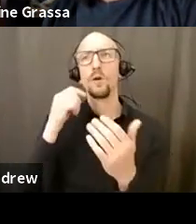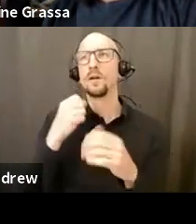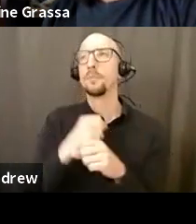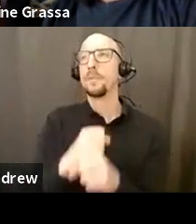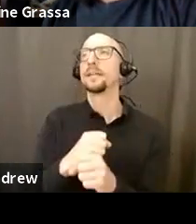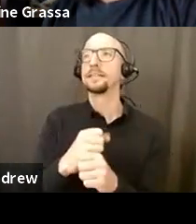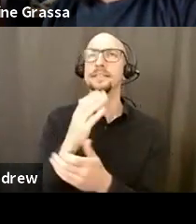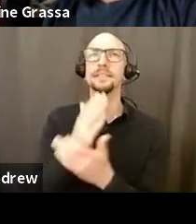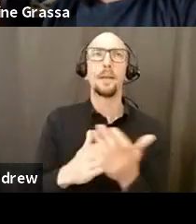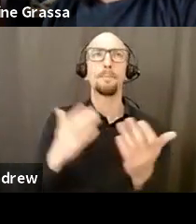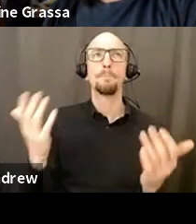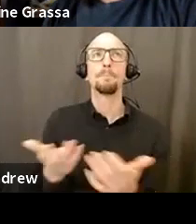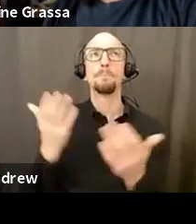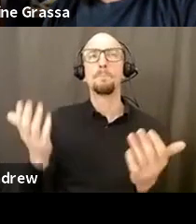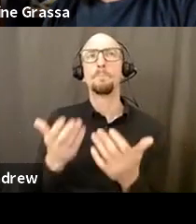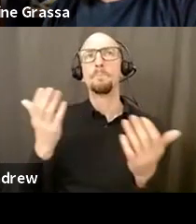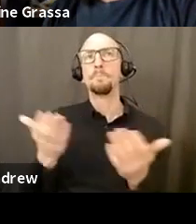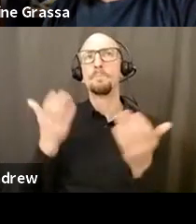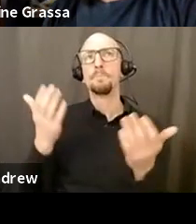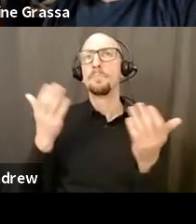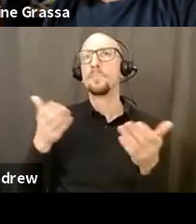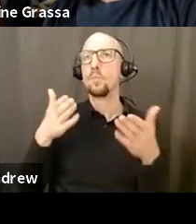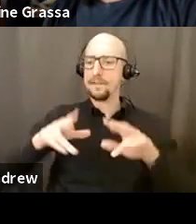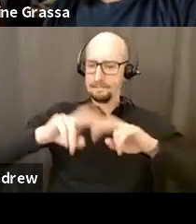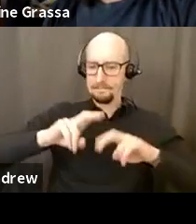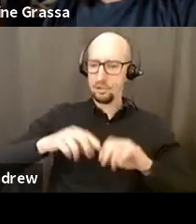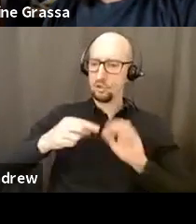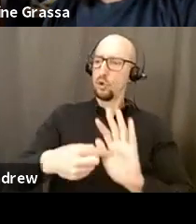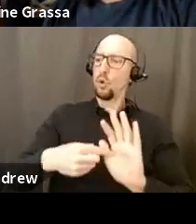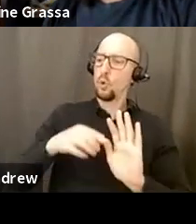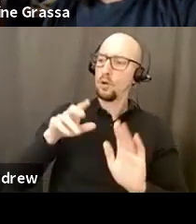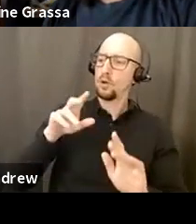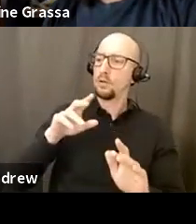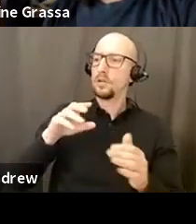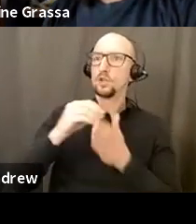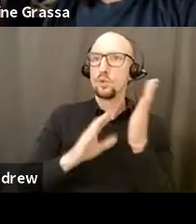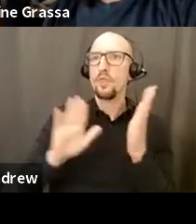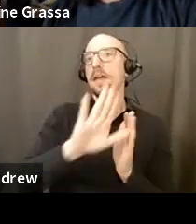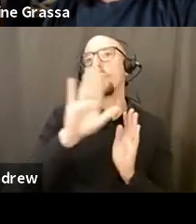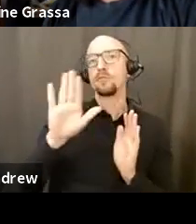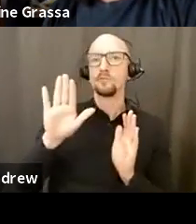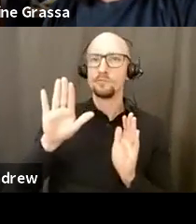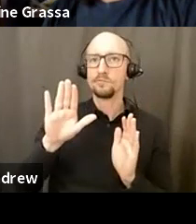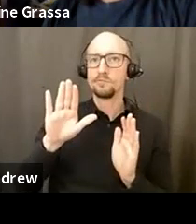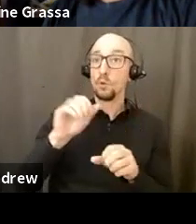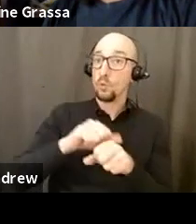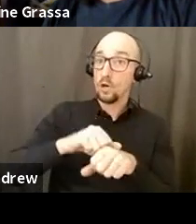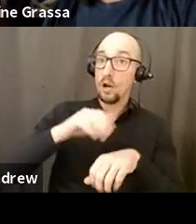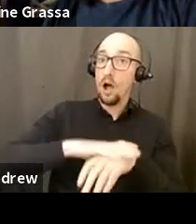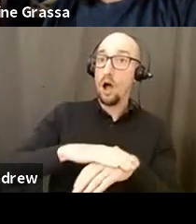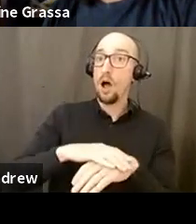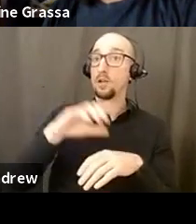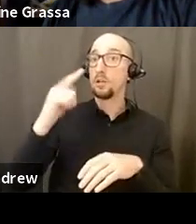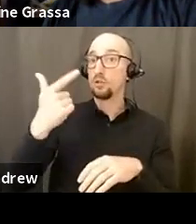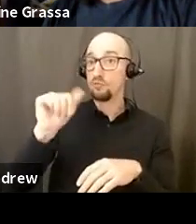general indication of grade level work. I think that what we've heard, again, from folks close